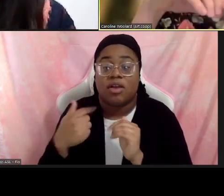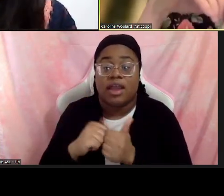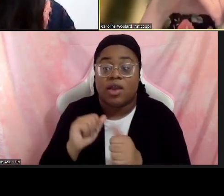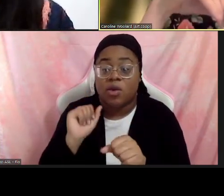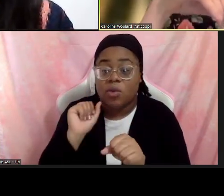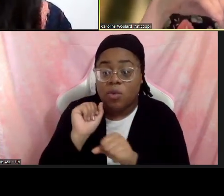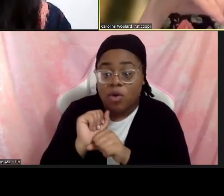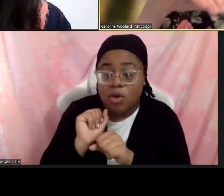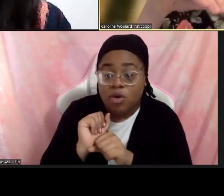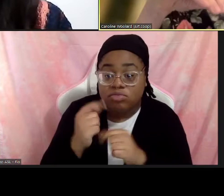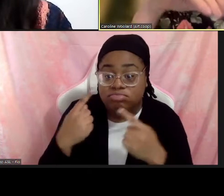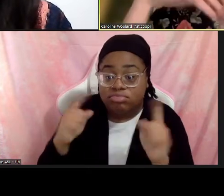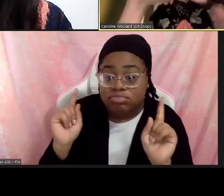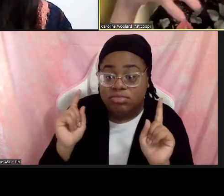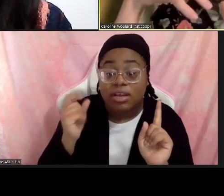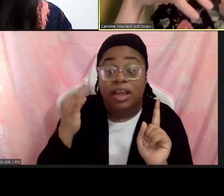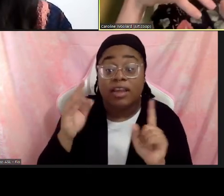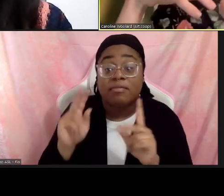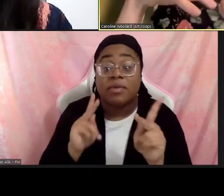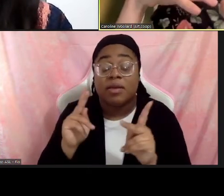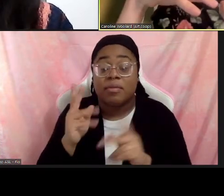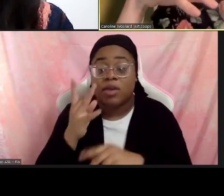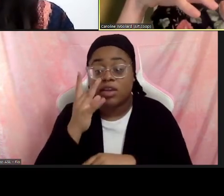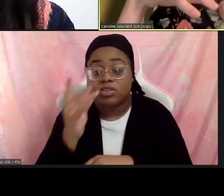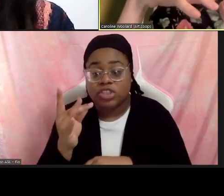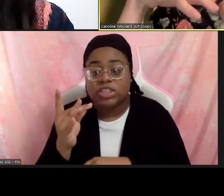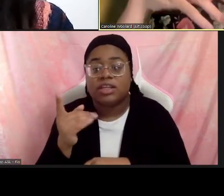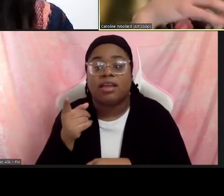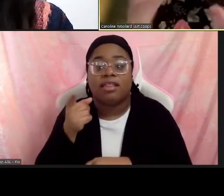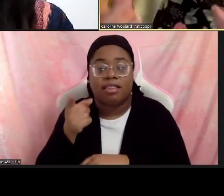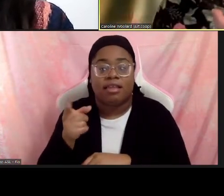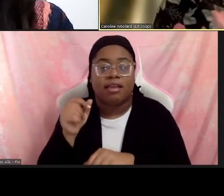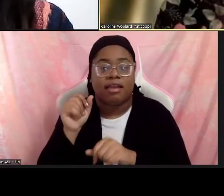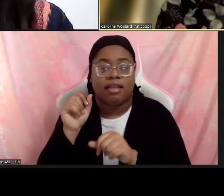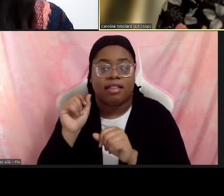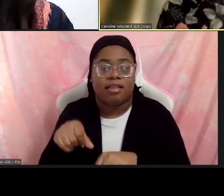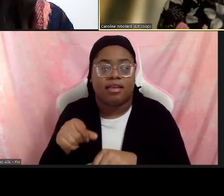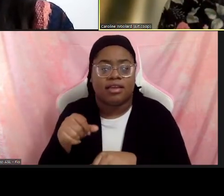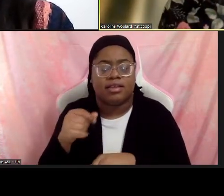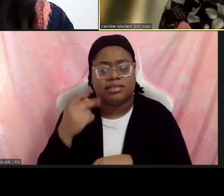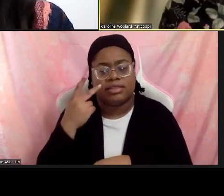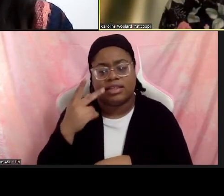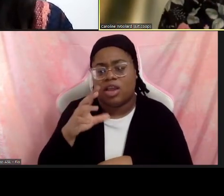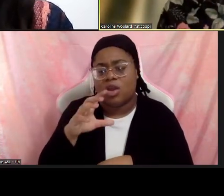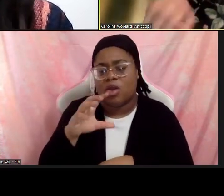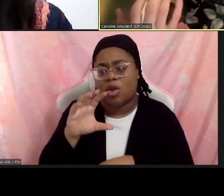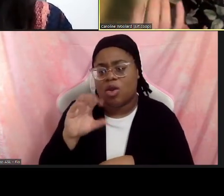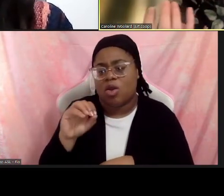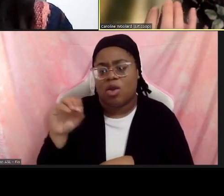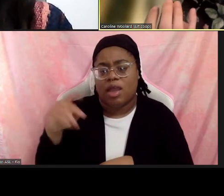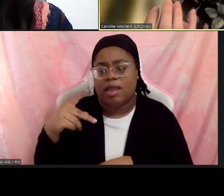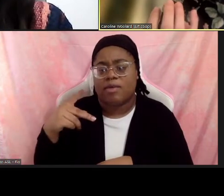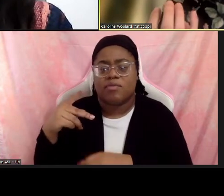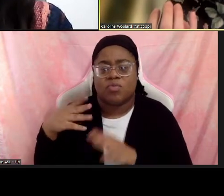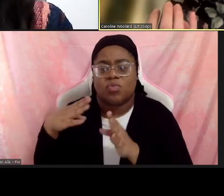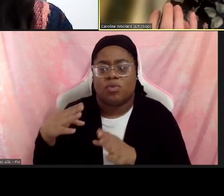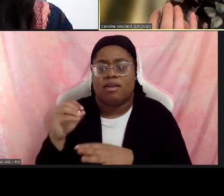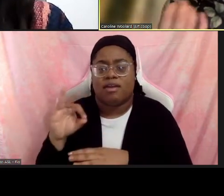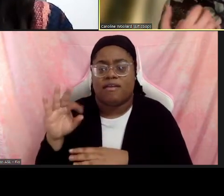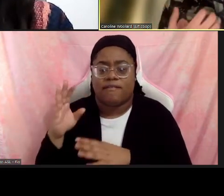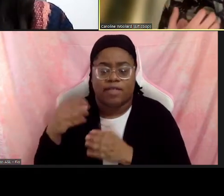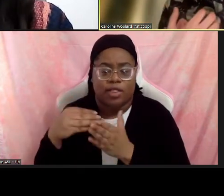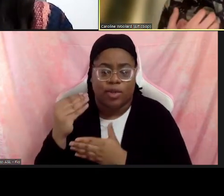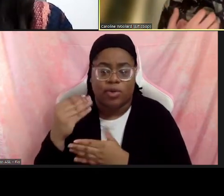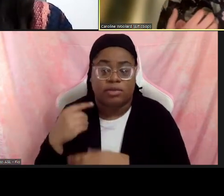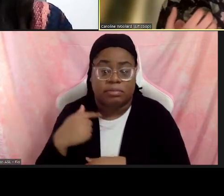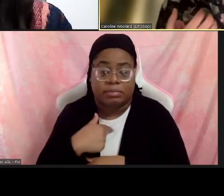so that if people are interested, they understand what is a cooperative way of learning. For example, I know many people,